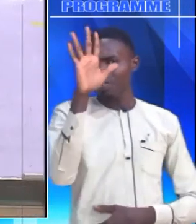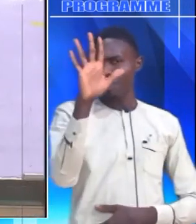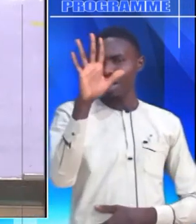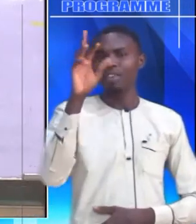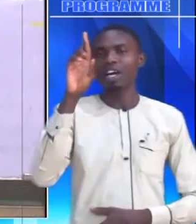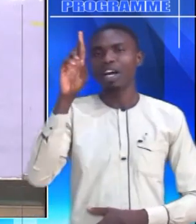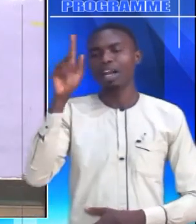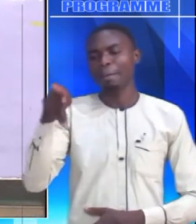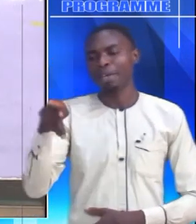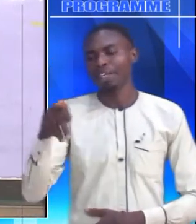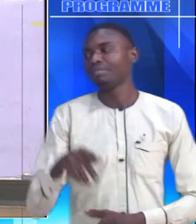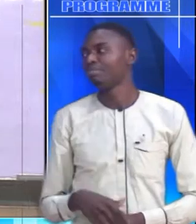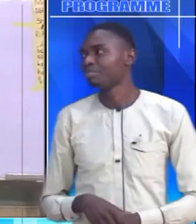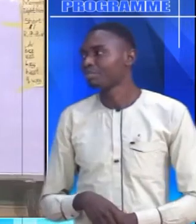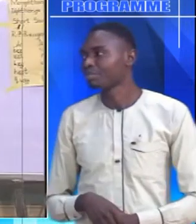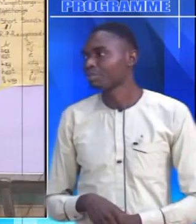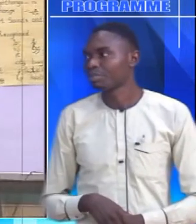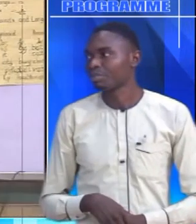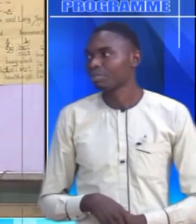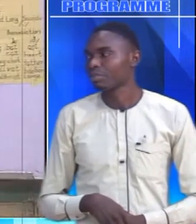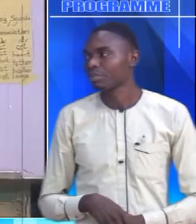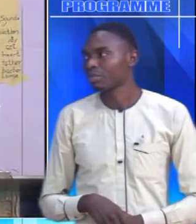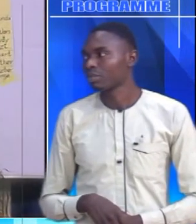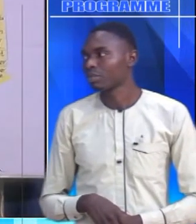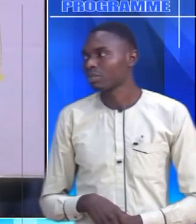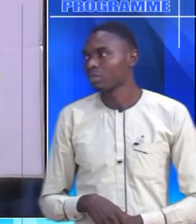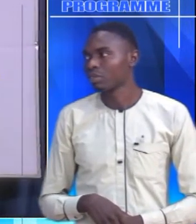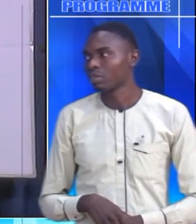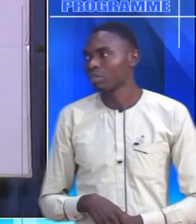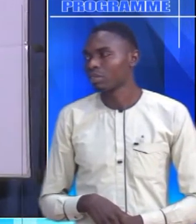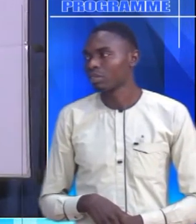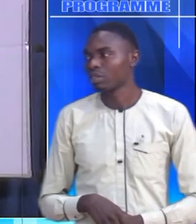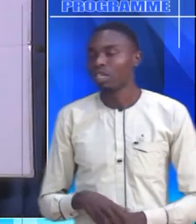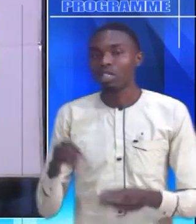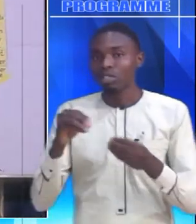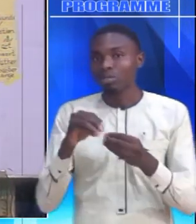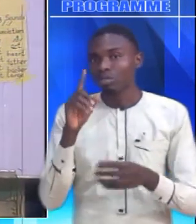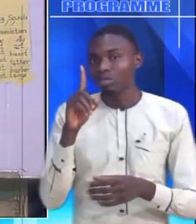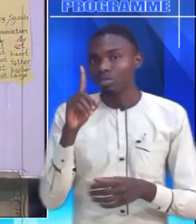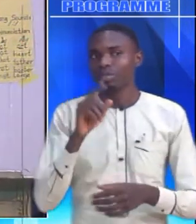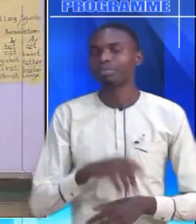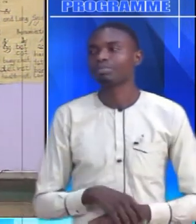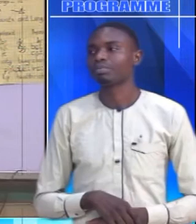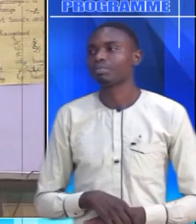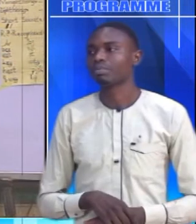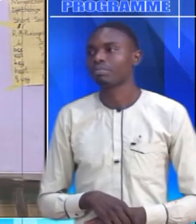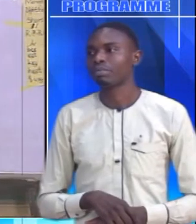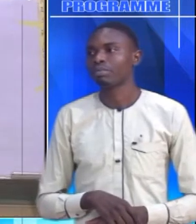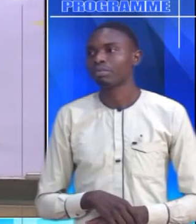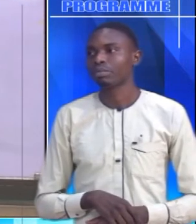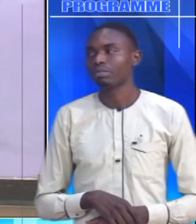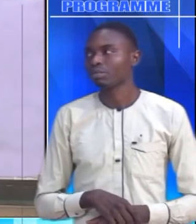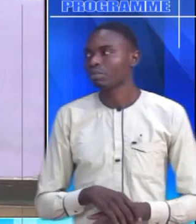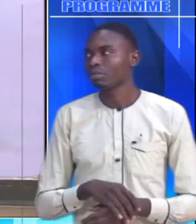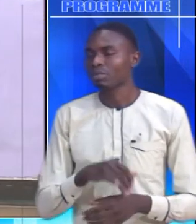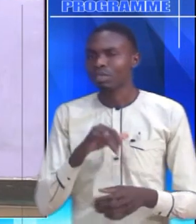in English language. The first one is vowel number 1. I want to ask you, is it a short